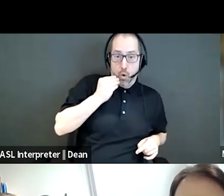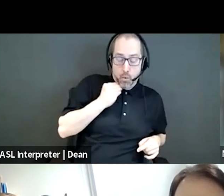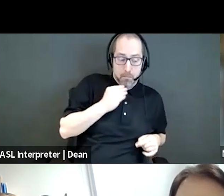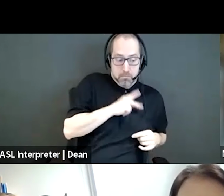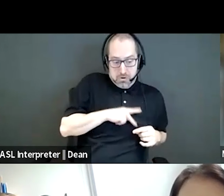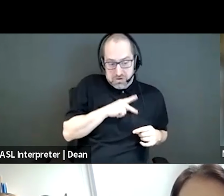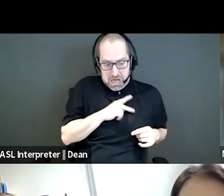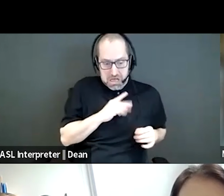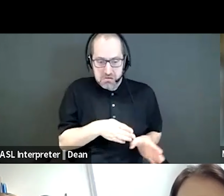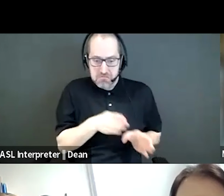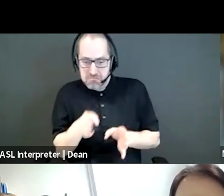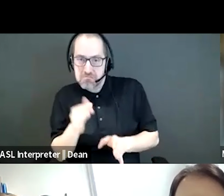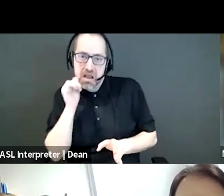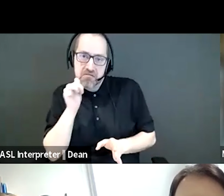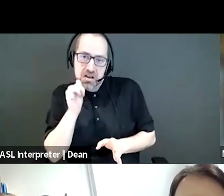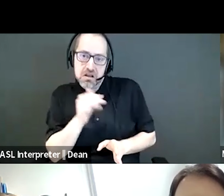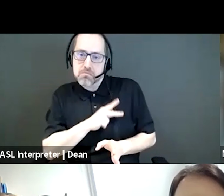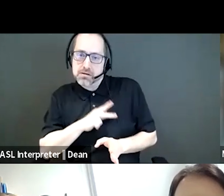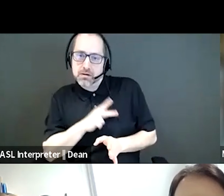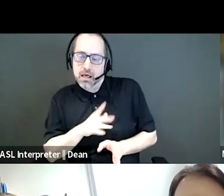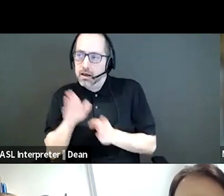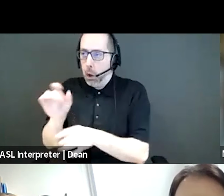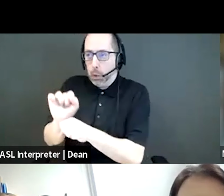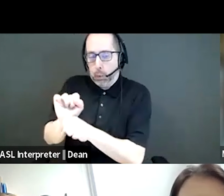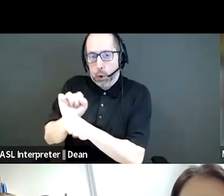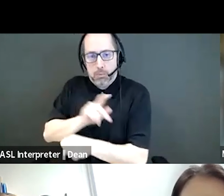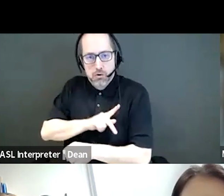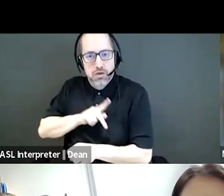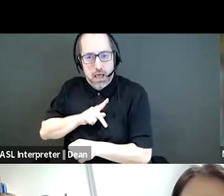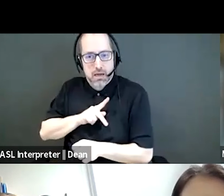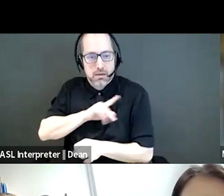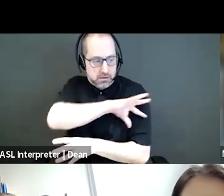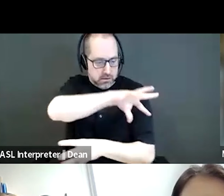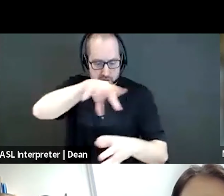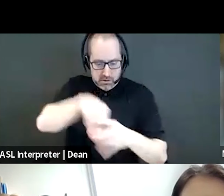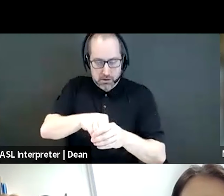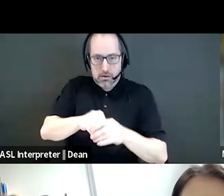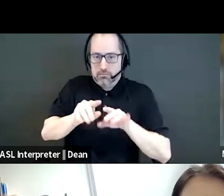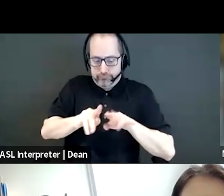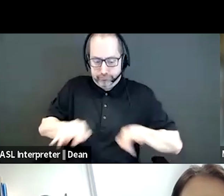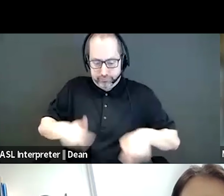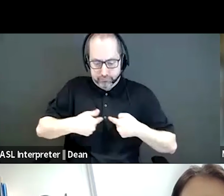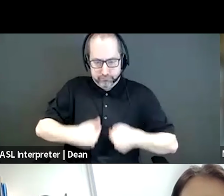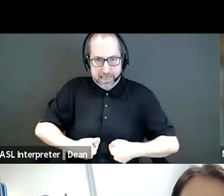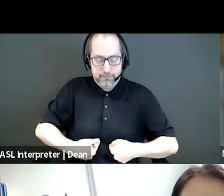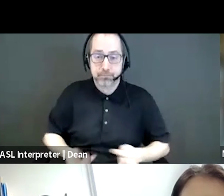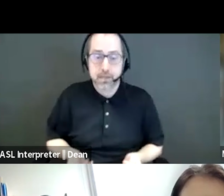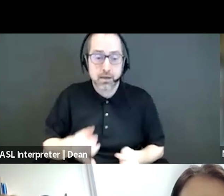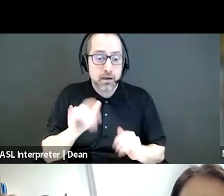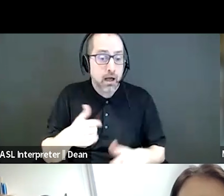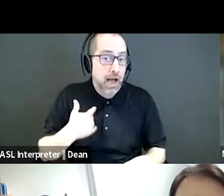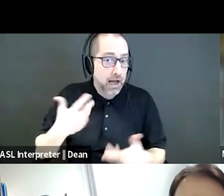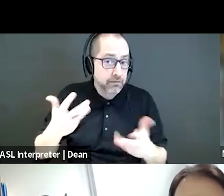we're really supportive of the Lumina Spark tool. And finally, and this would be, I've done MBTI. My concern